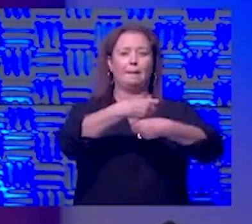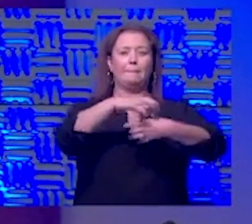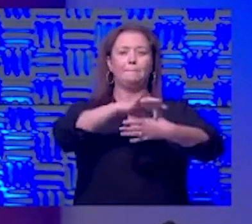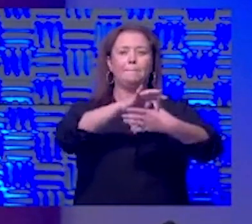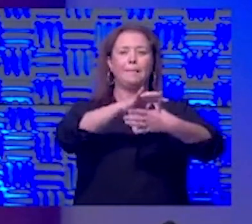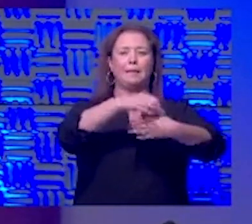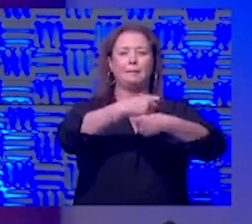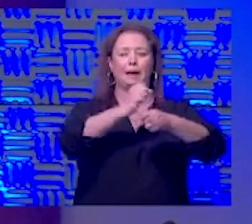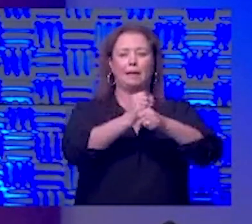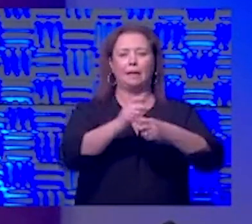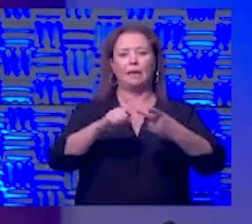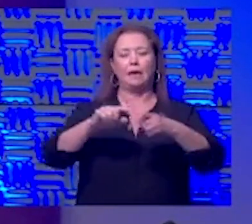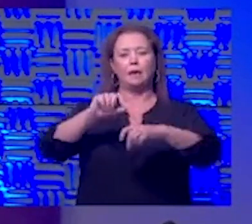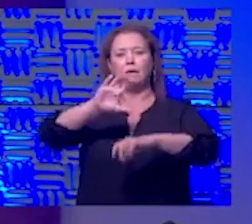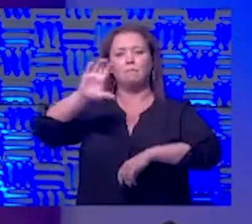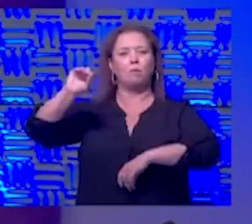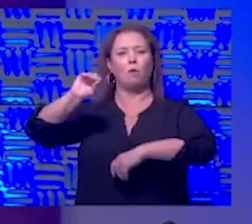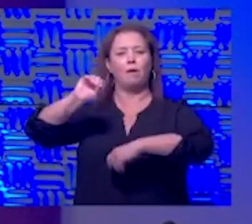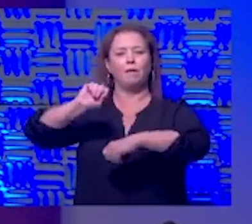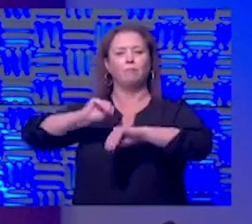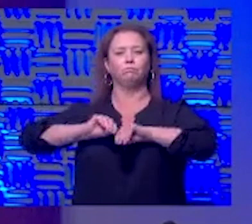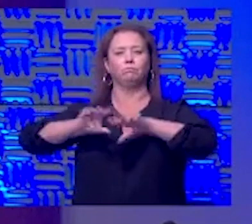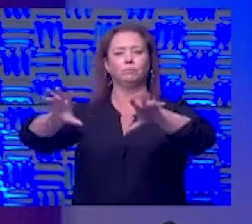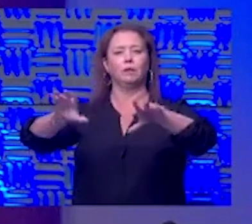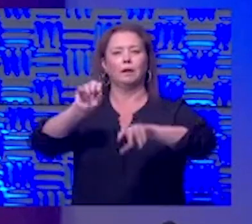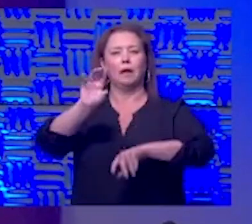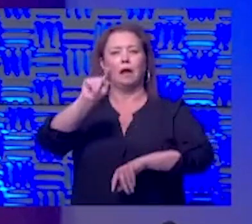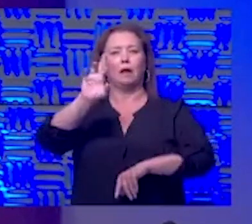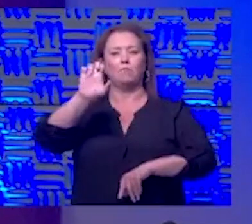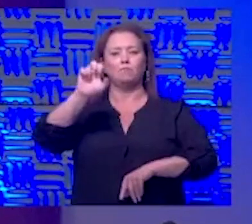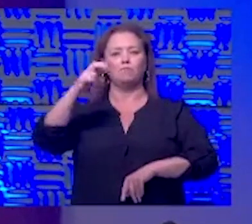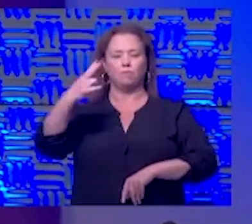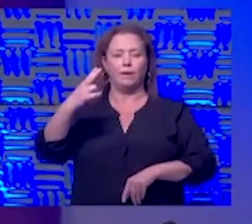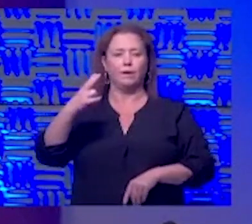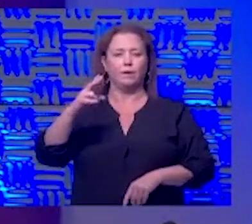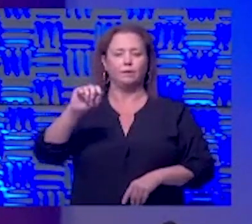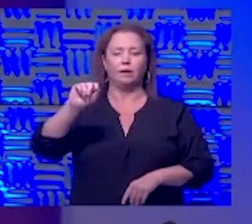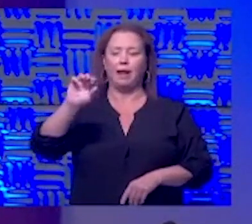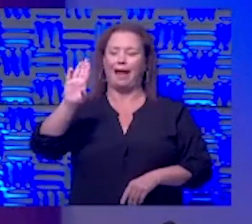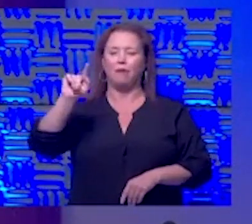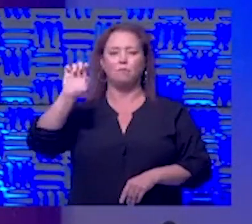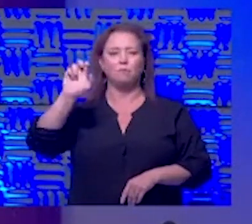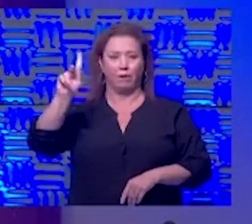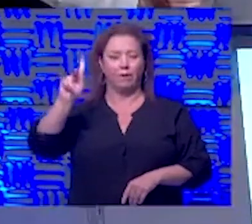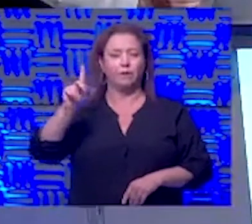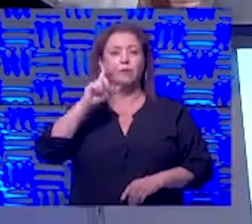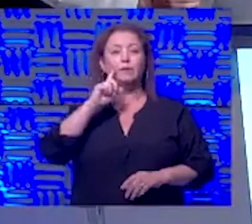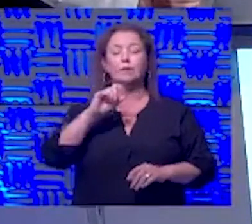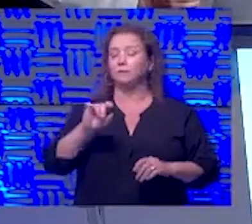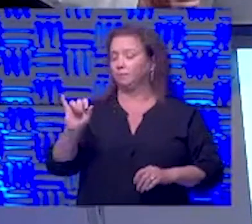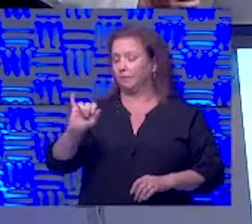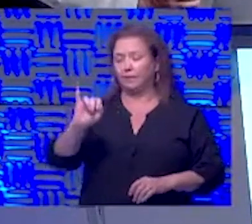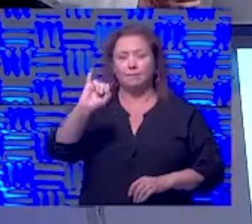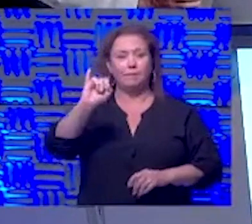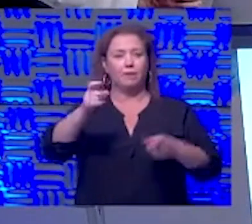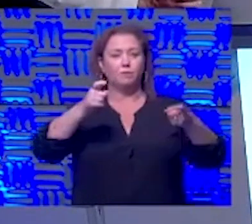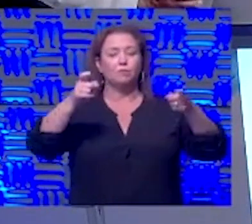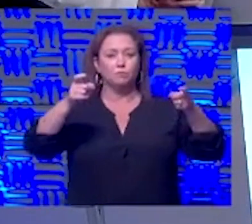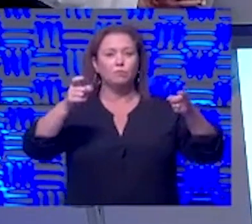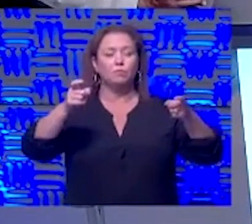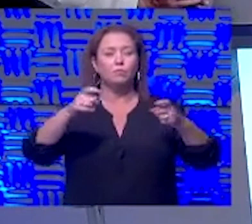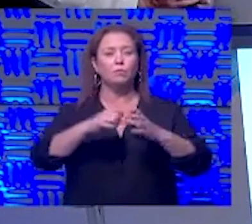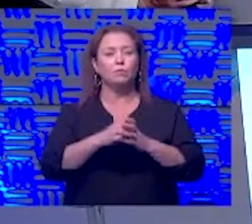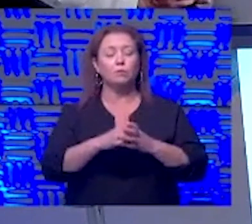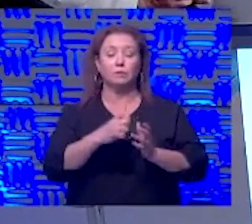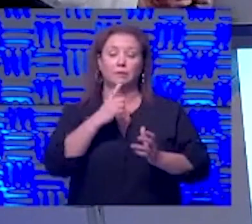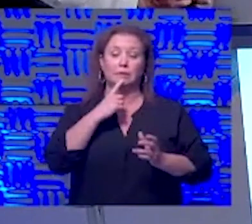employer-based outbreaks. Yeah, different That's question where you there. see. Yep. Probably not quite the same level of infection control as we see in the other as in the nursing homes. And just